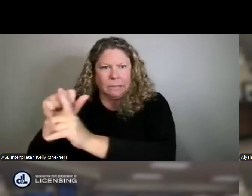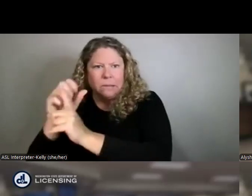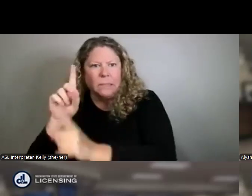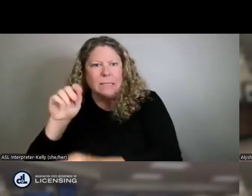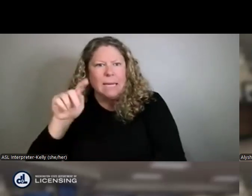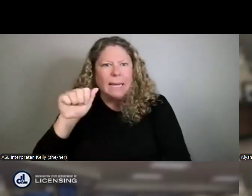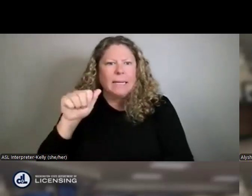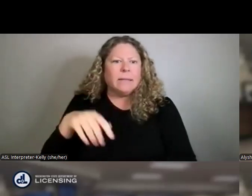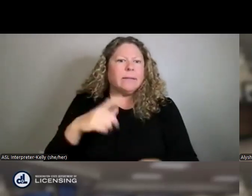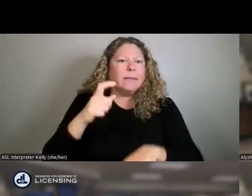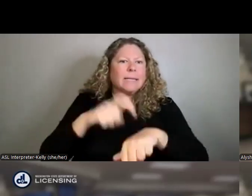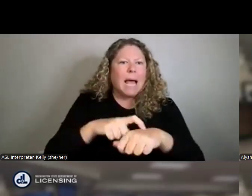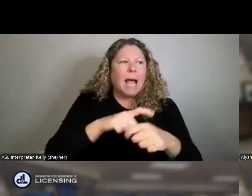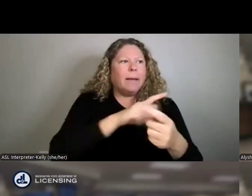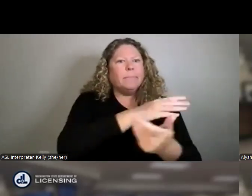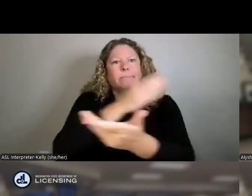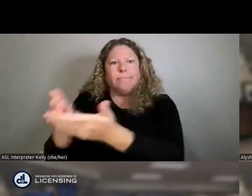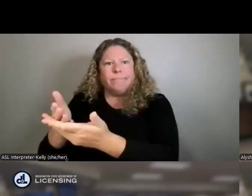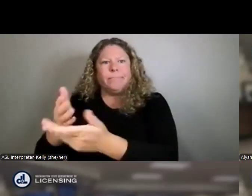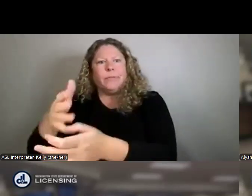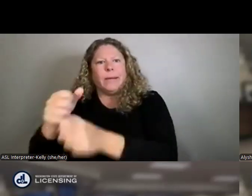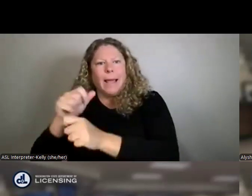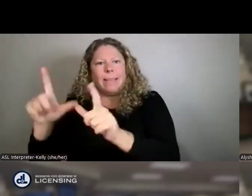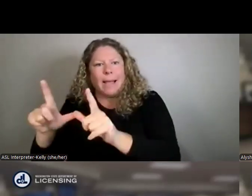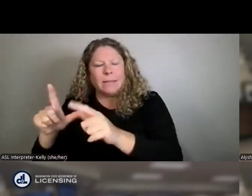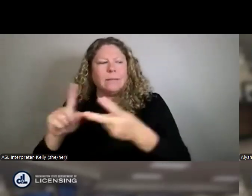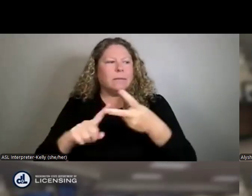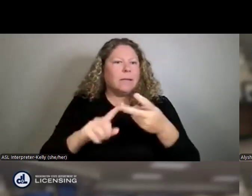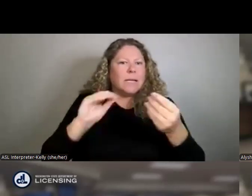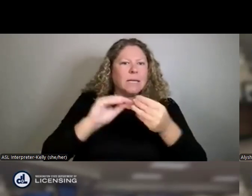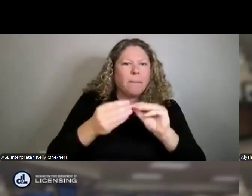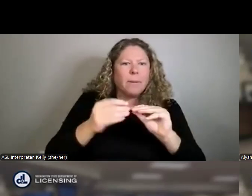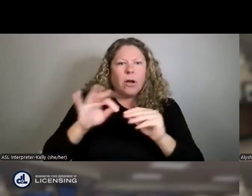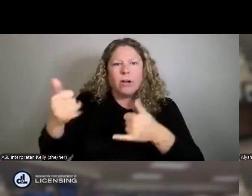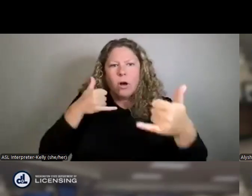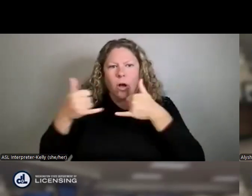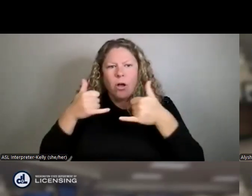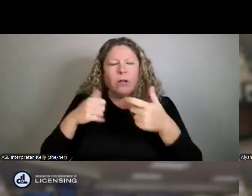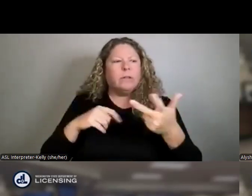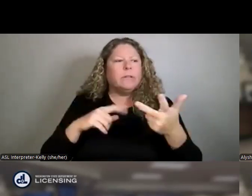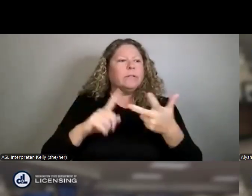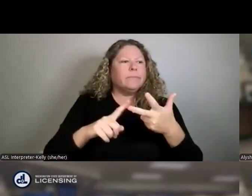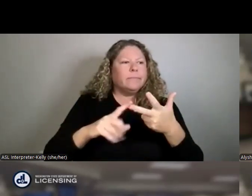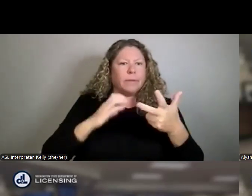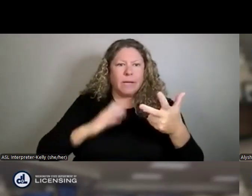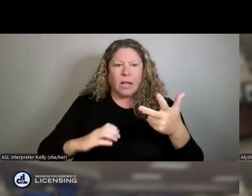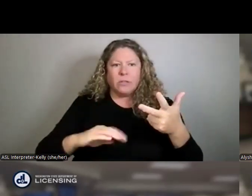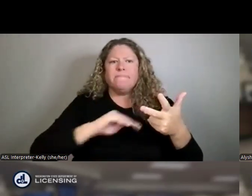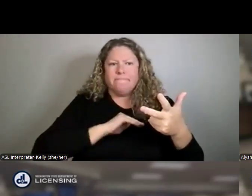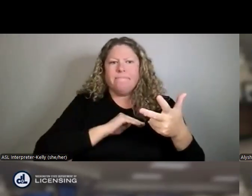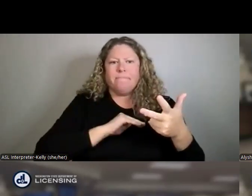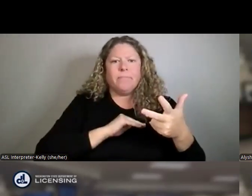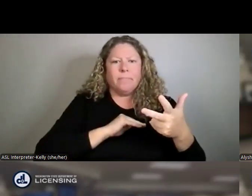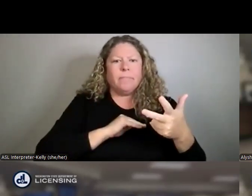to license to number of phone calls to customer satisfaction, because we do